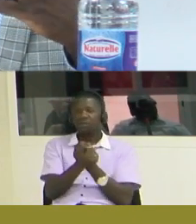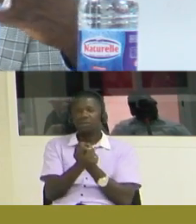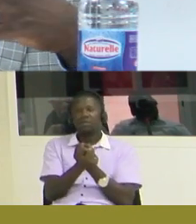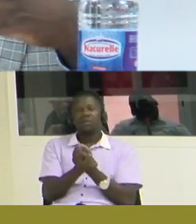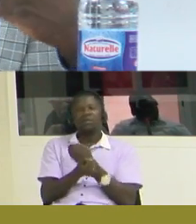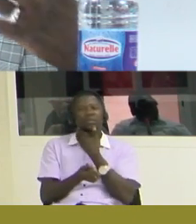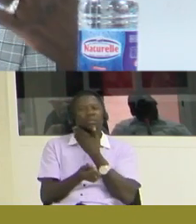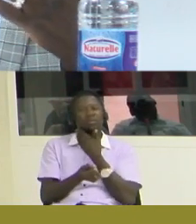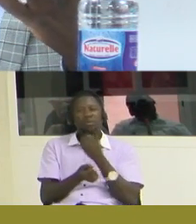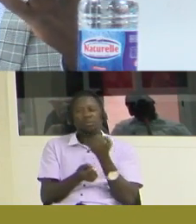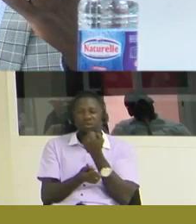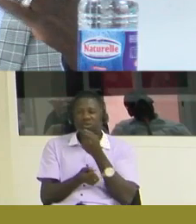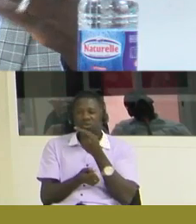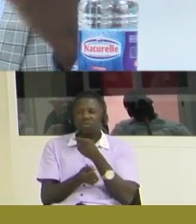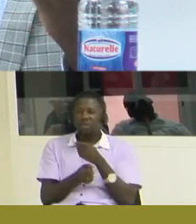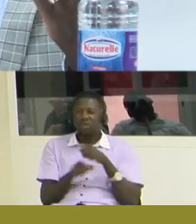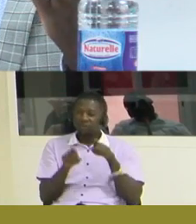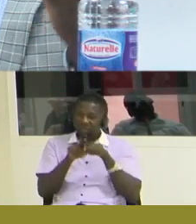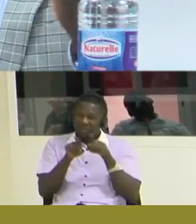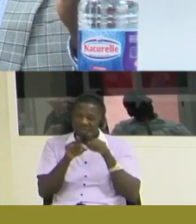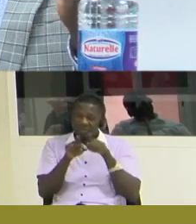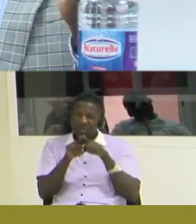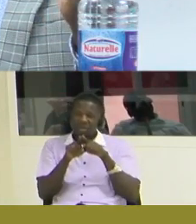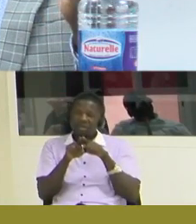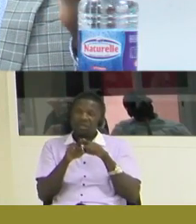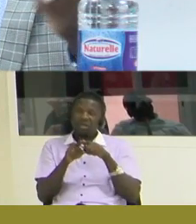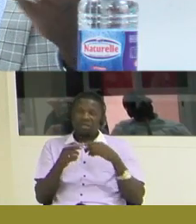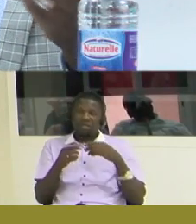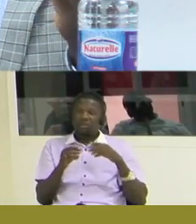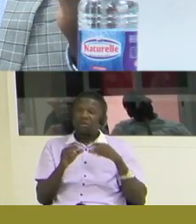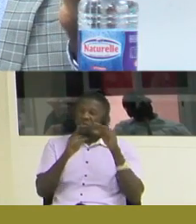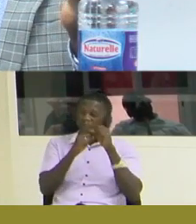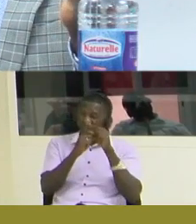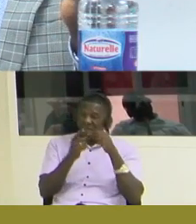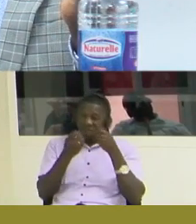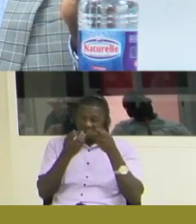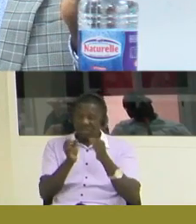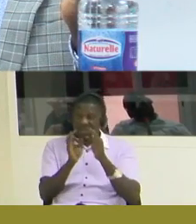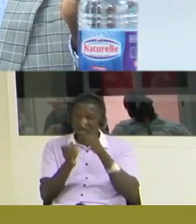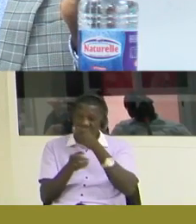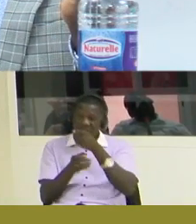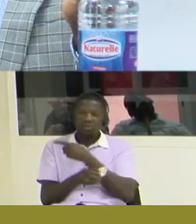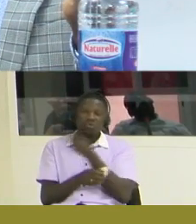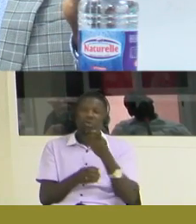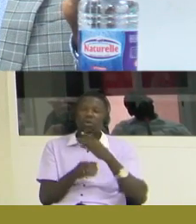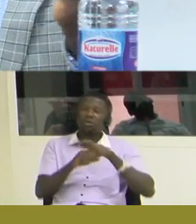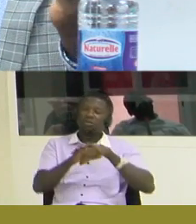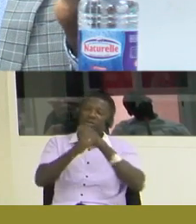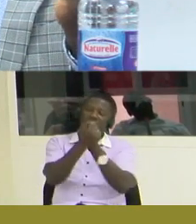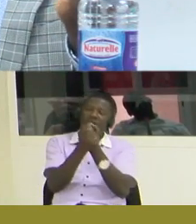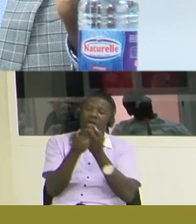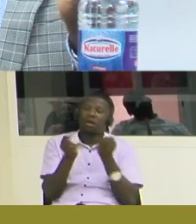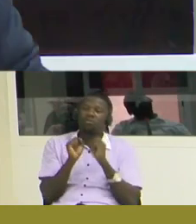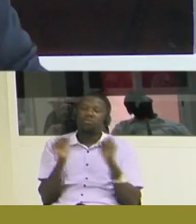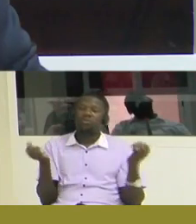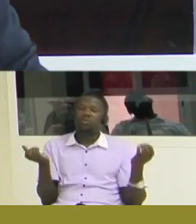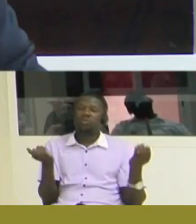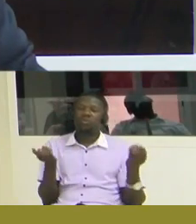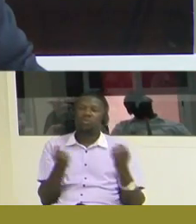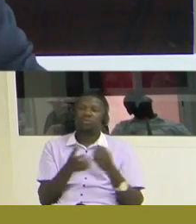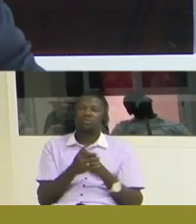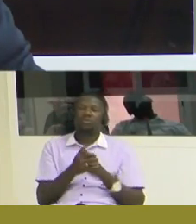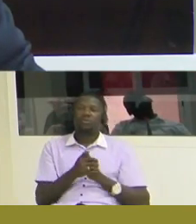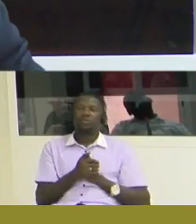similar accolades have been attributed to you and you have not been arrested what so what you are doing you're